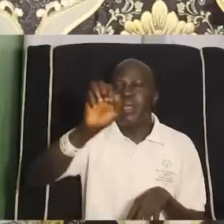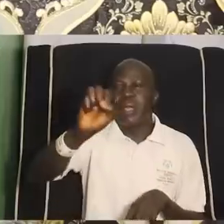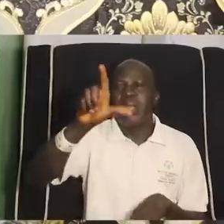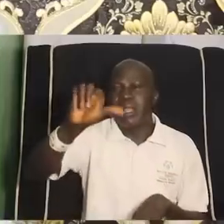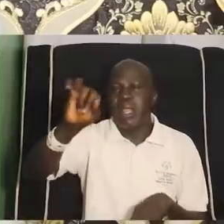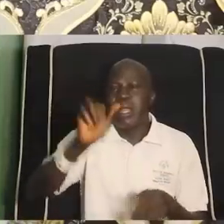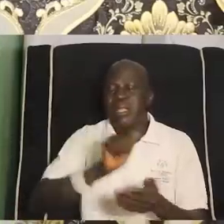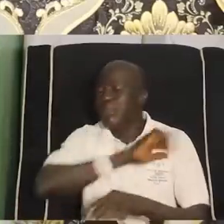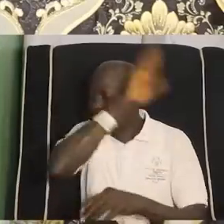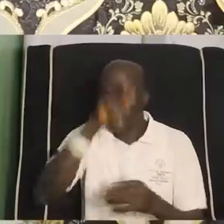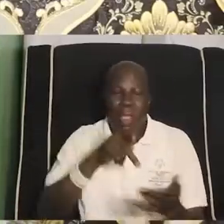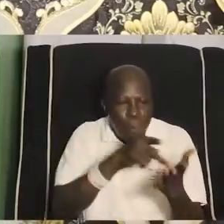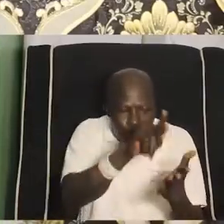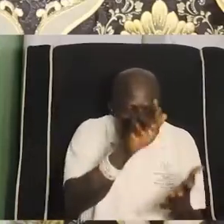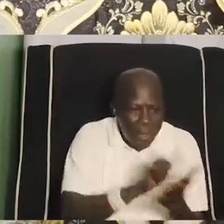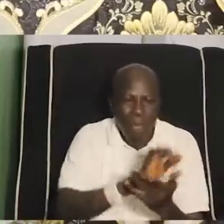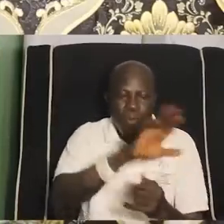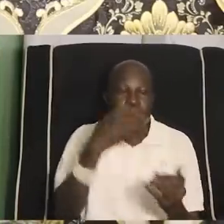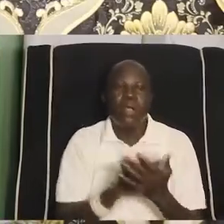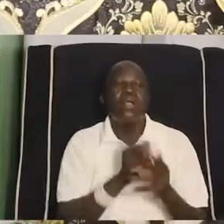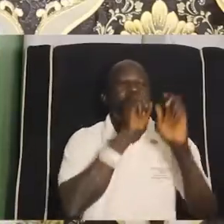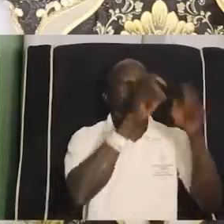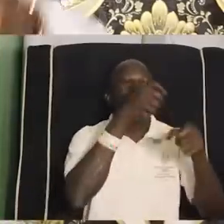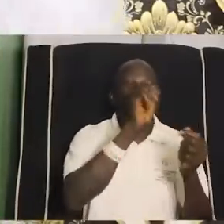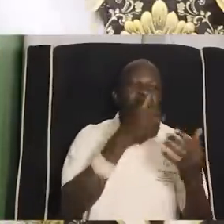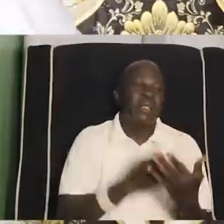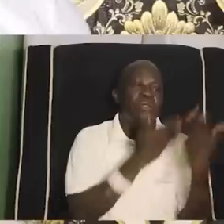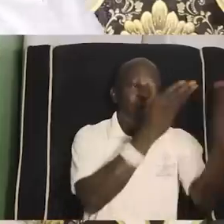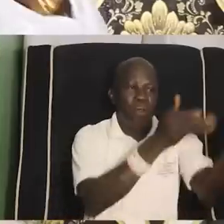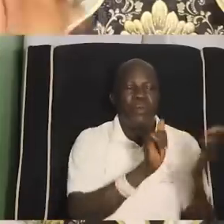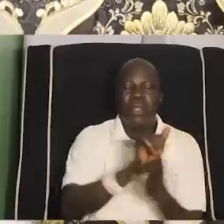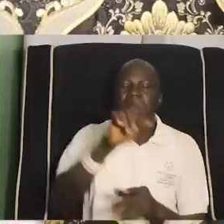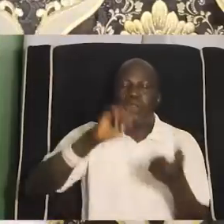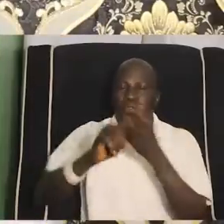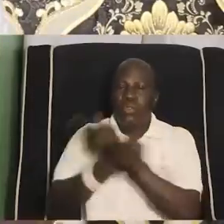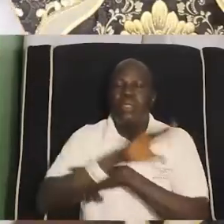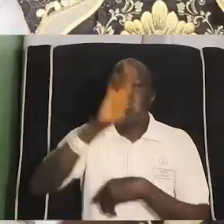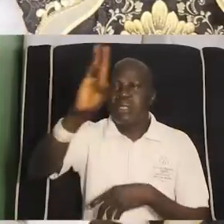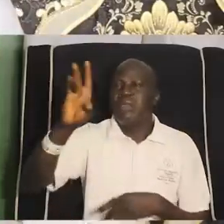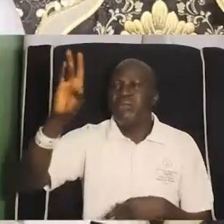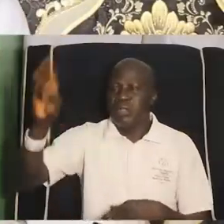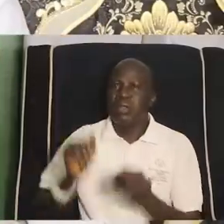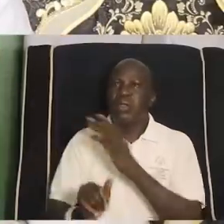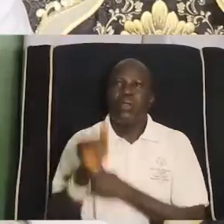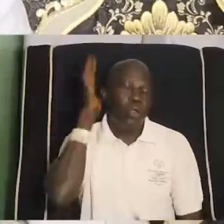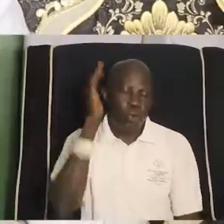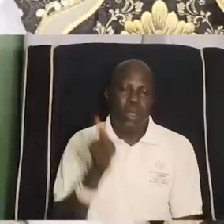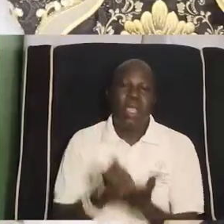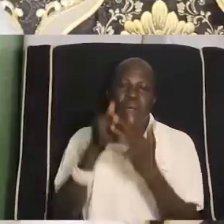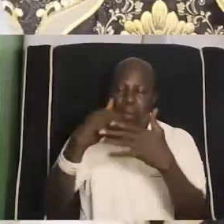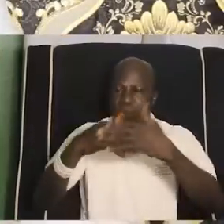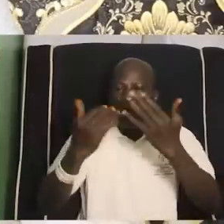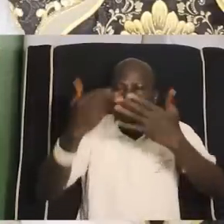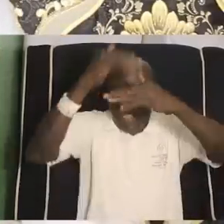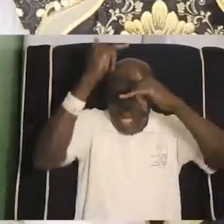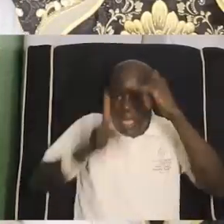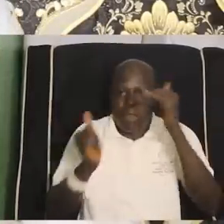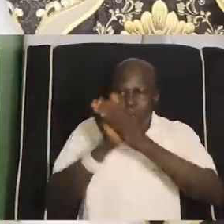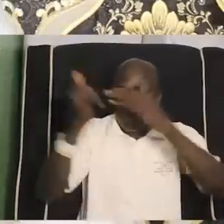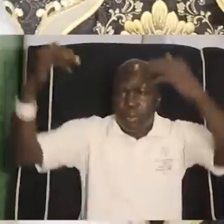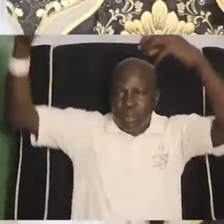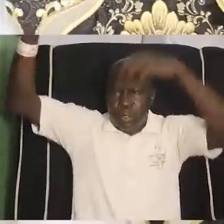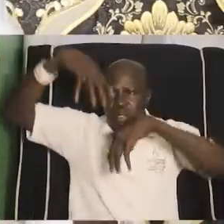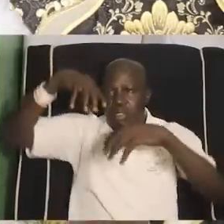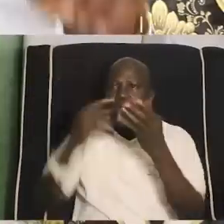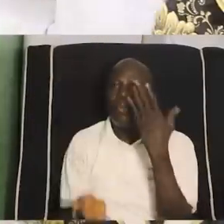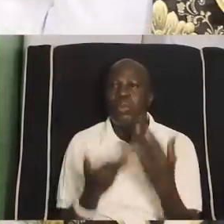not pay your covenant. No, ni 77. Today ojo keje. Olorun be aran lowo. My God will help you. Ko ni o to wo. Before the end of today. Make sure ko se.